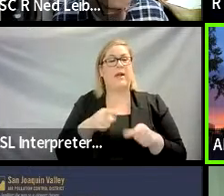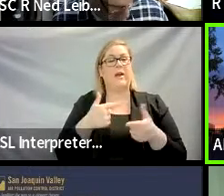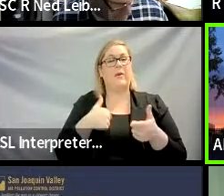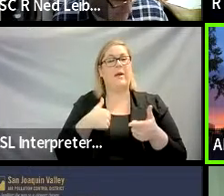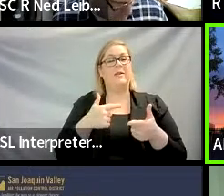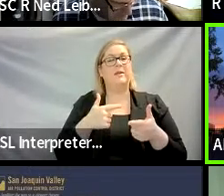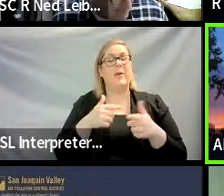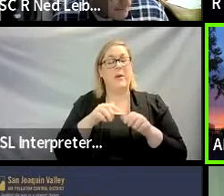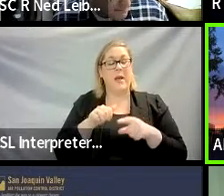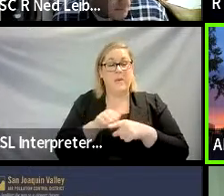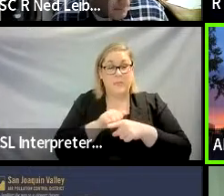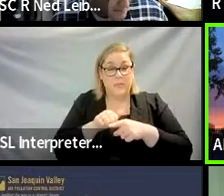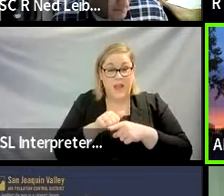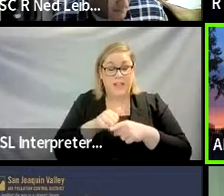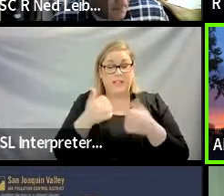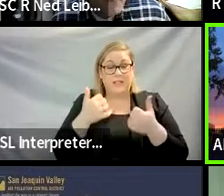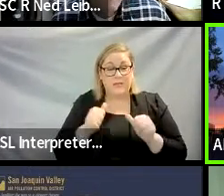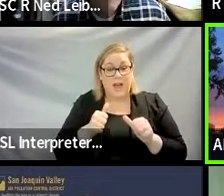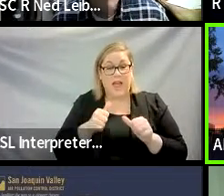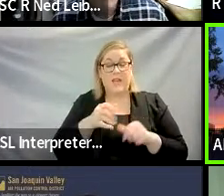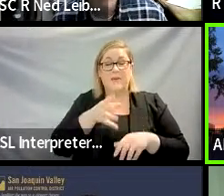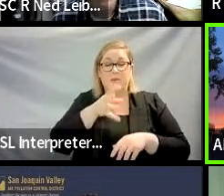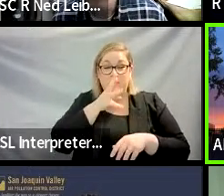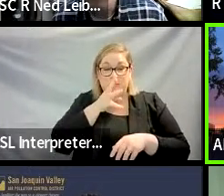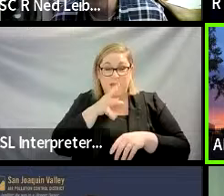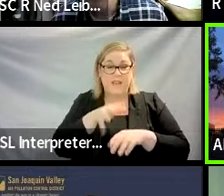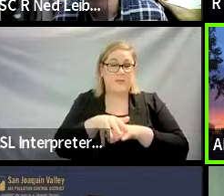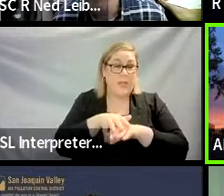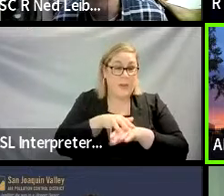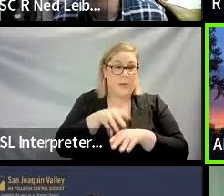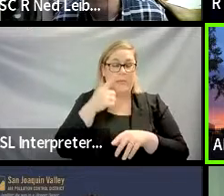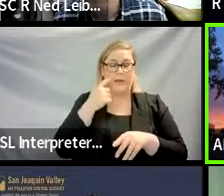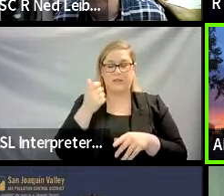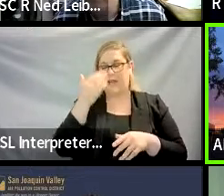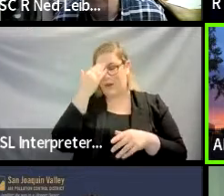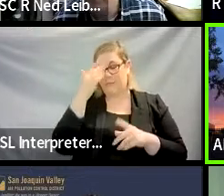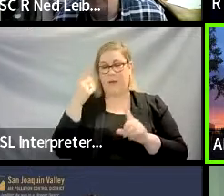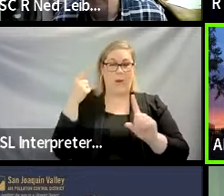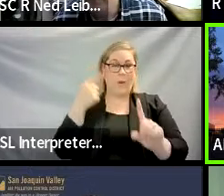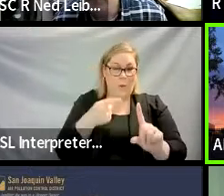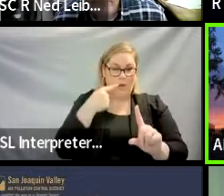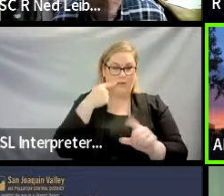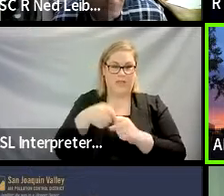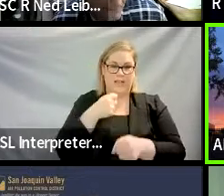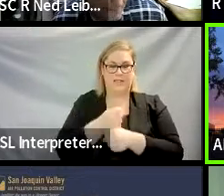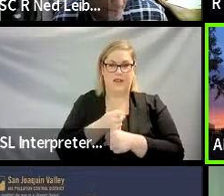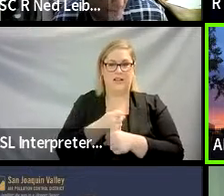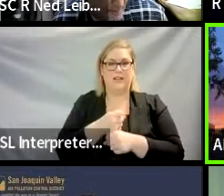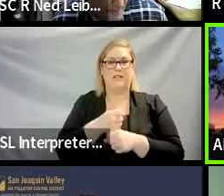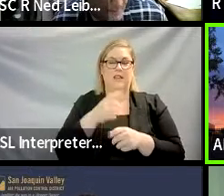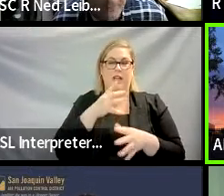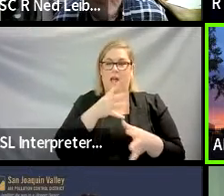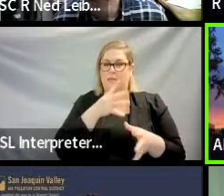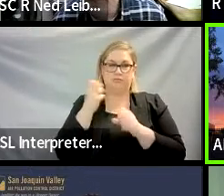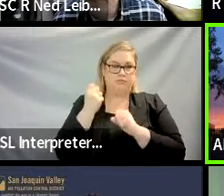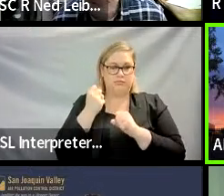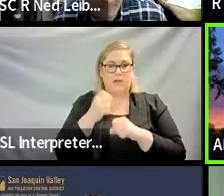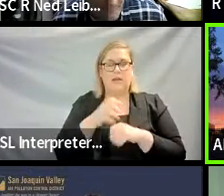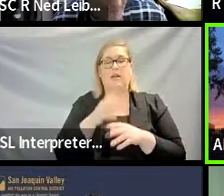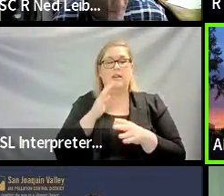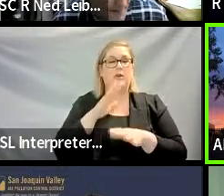speaking slower. That is definitely something on my goals for the year. Let's talk about